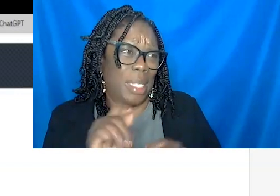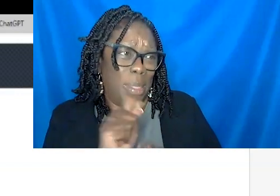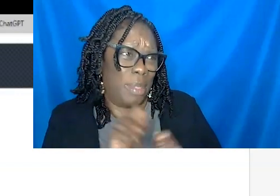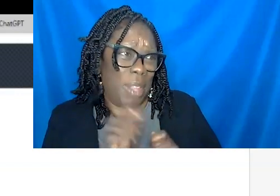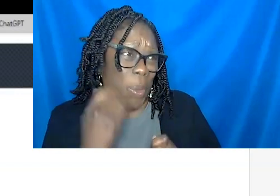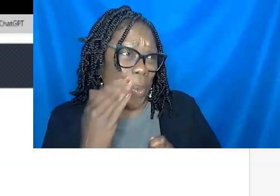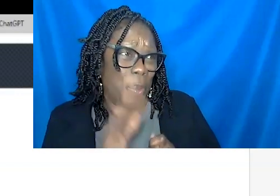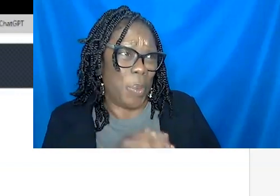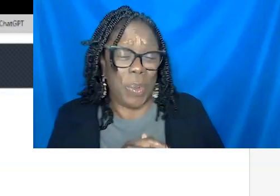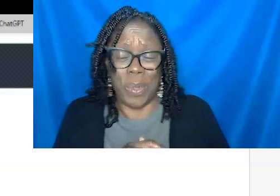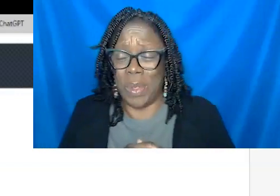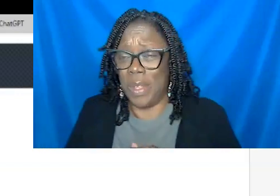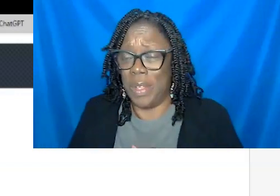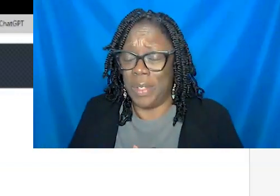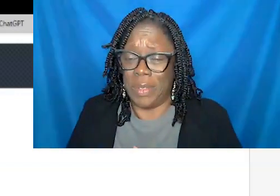to the